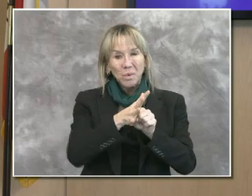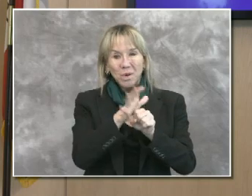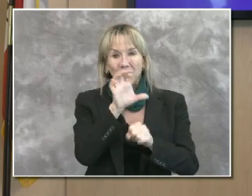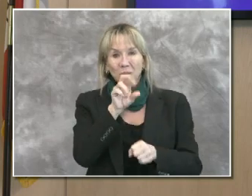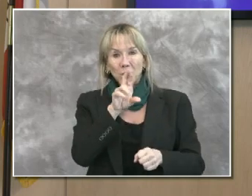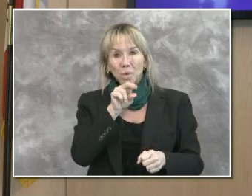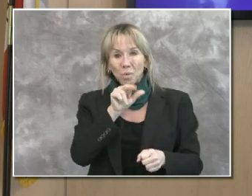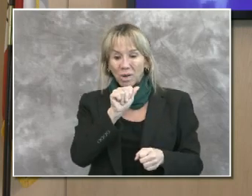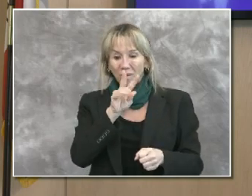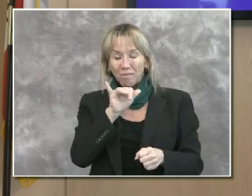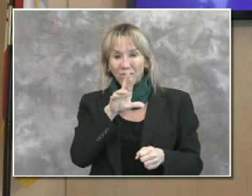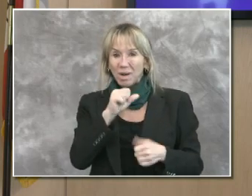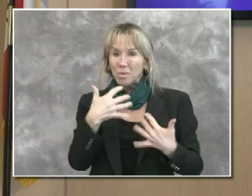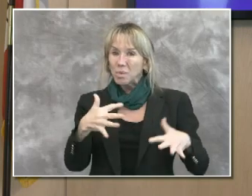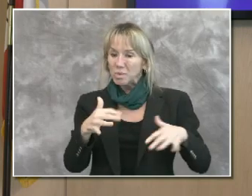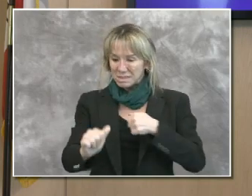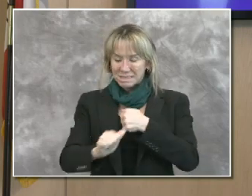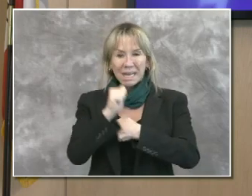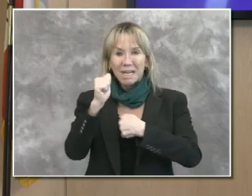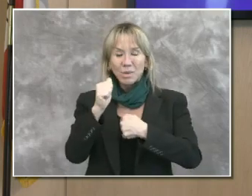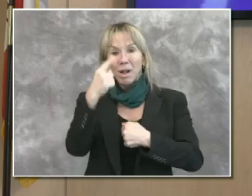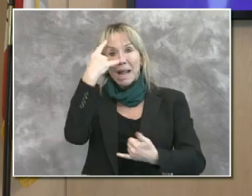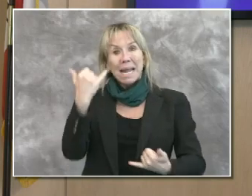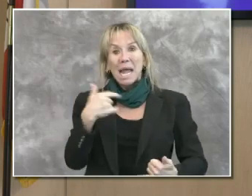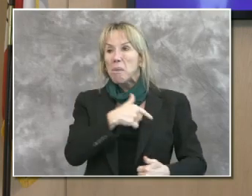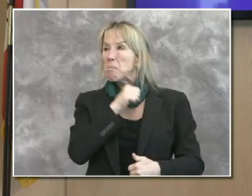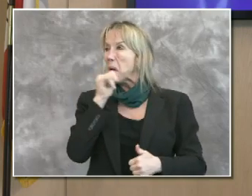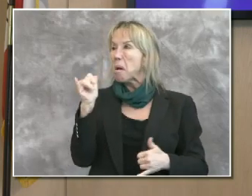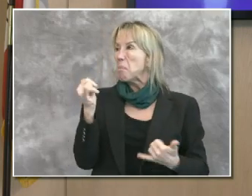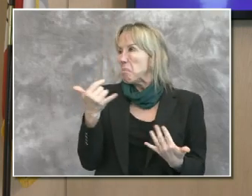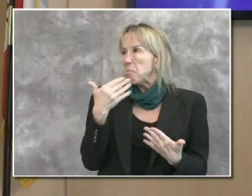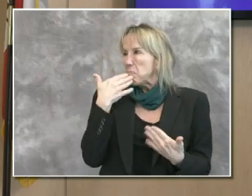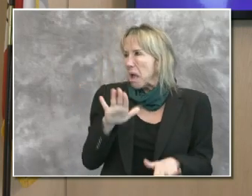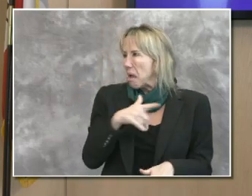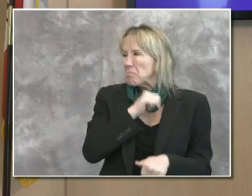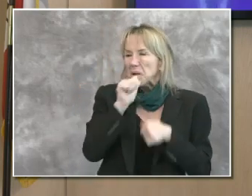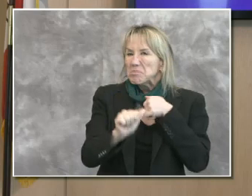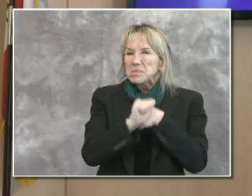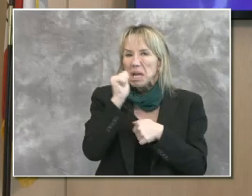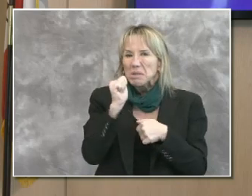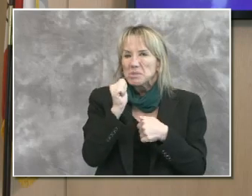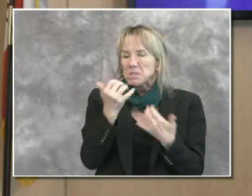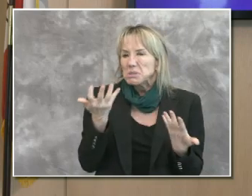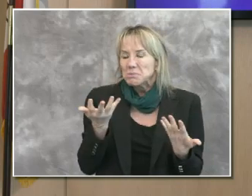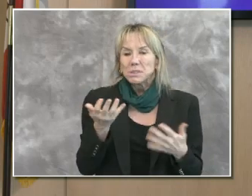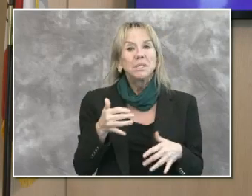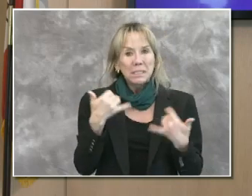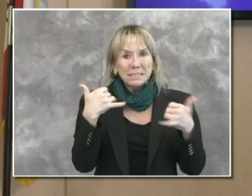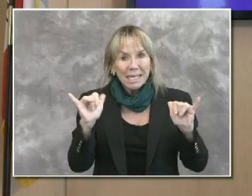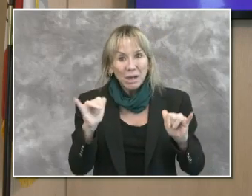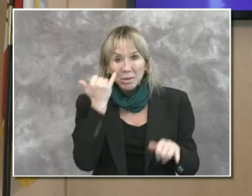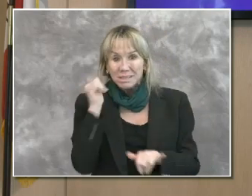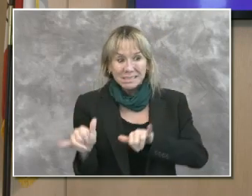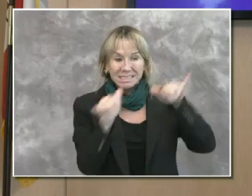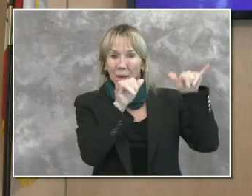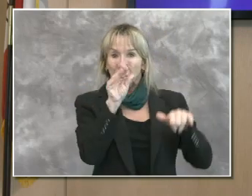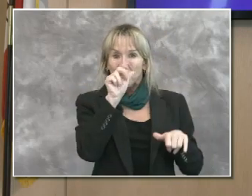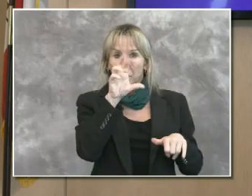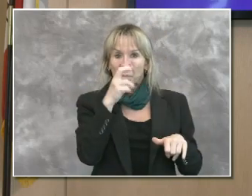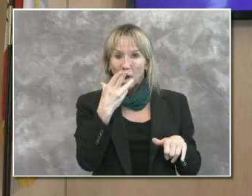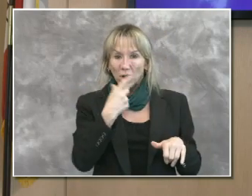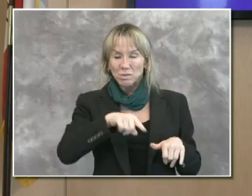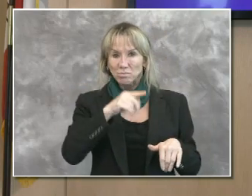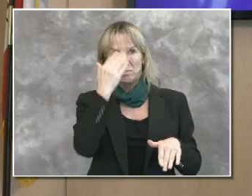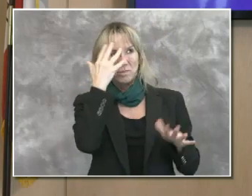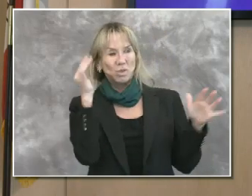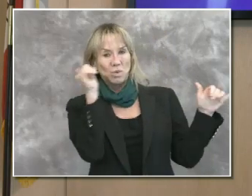is just as great today as it was at the beginning of March. It's just as great for us here in San Diego as it has